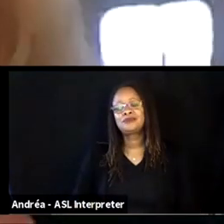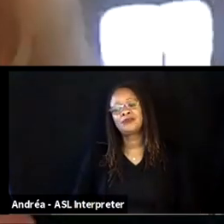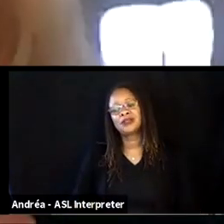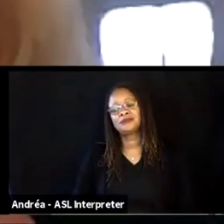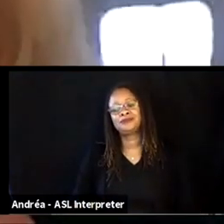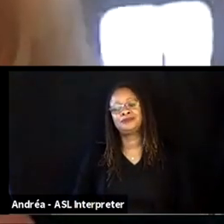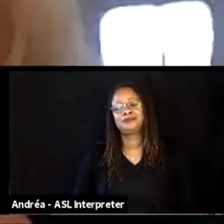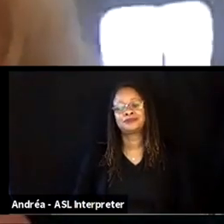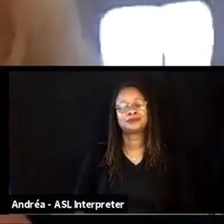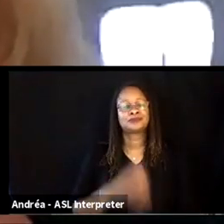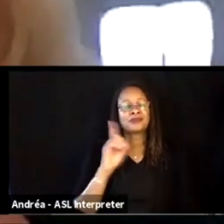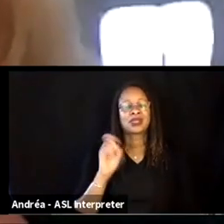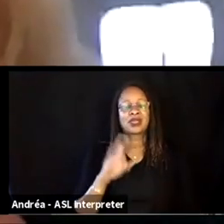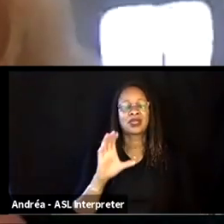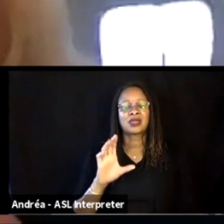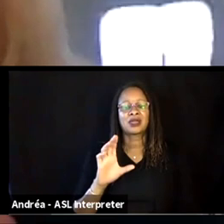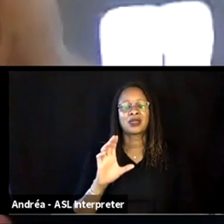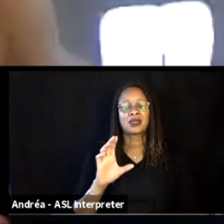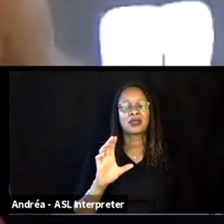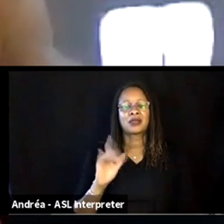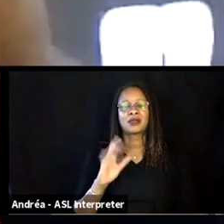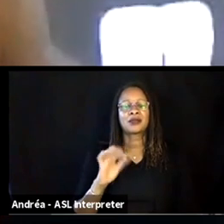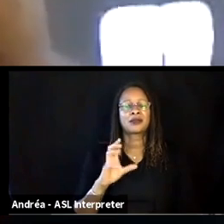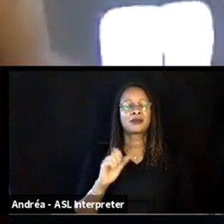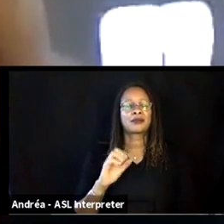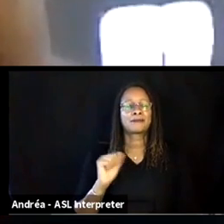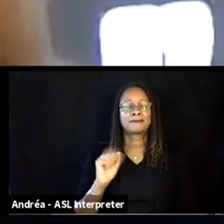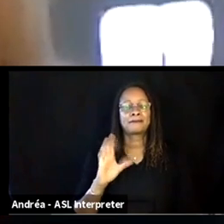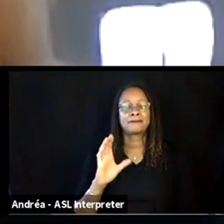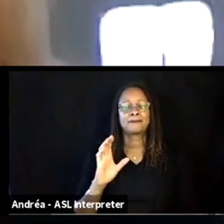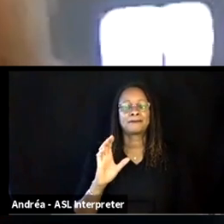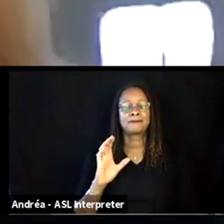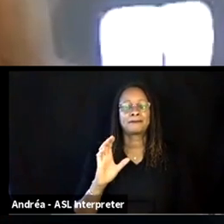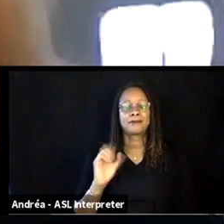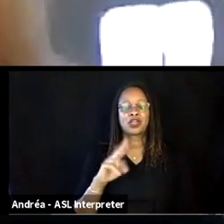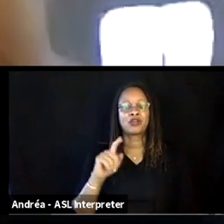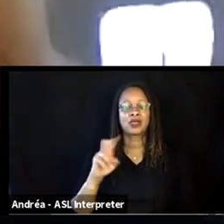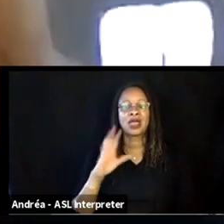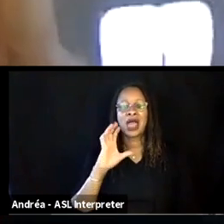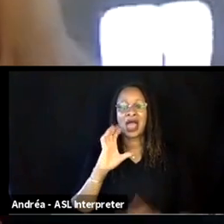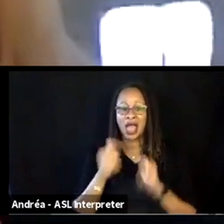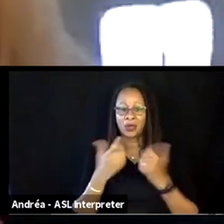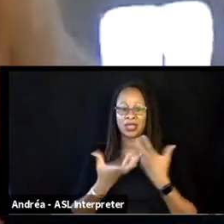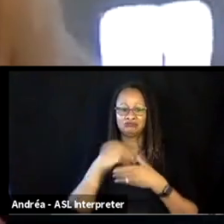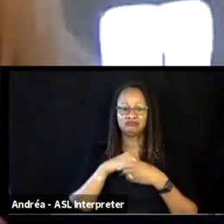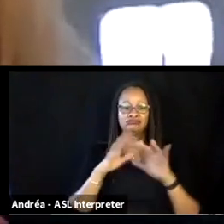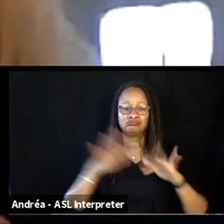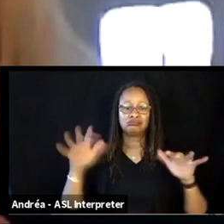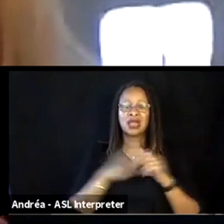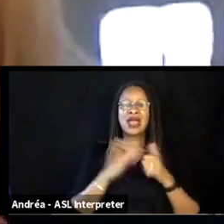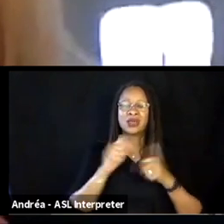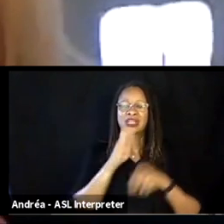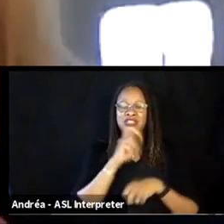We have a question from Catherine Halperin. How can diversity and inclusion positions better shift thinking of entire companies in and outside of